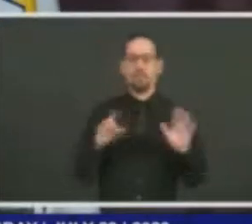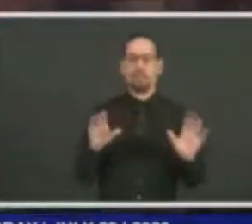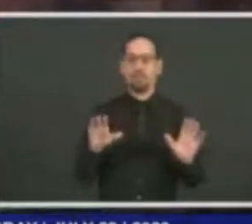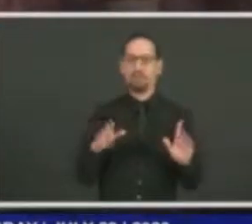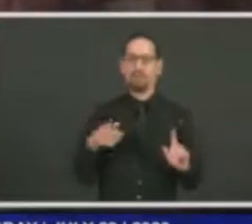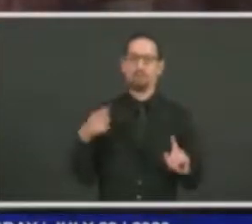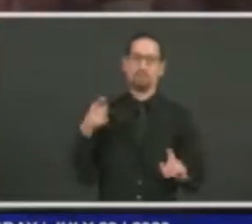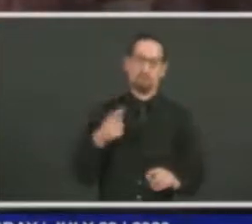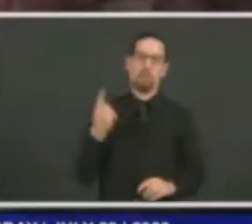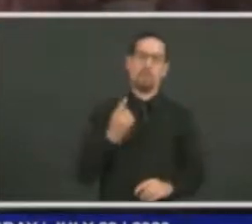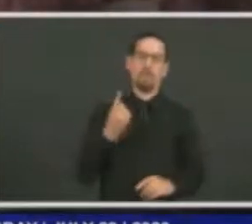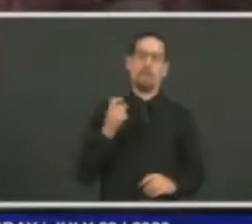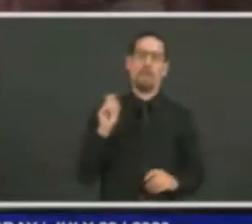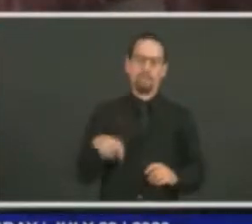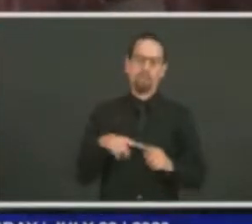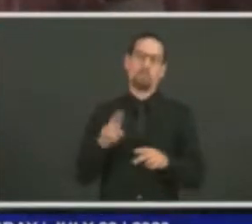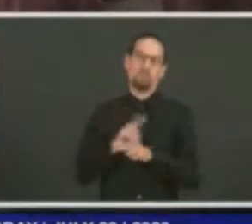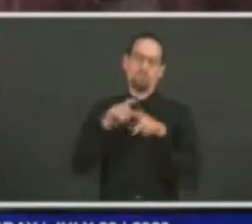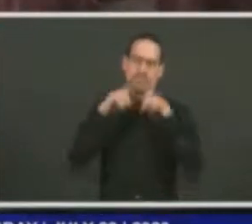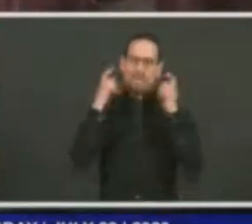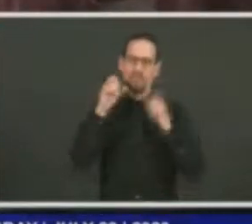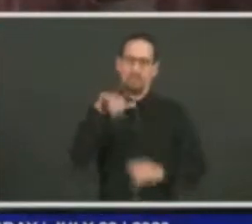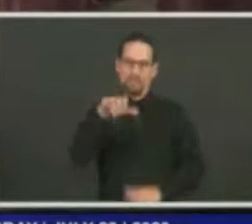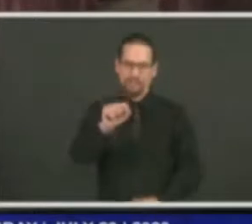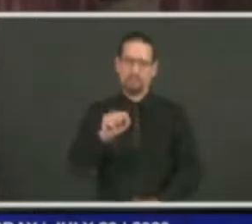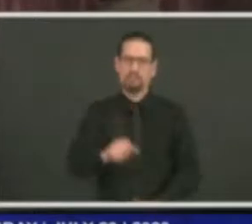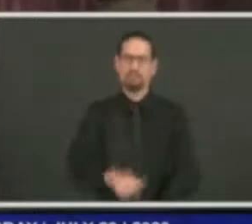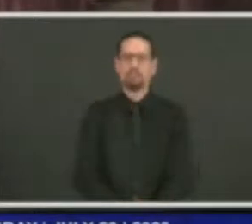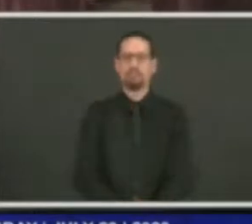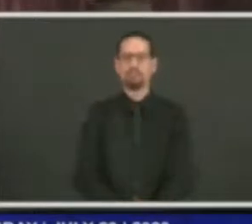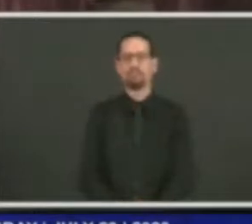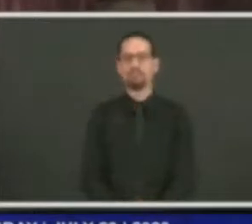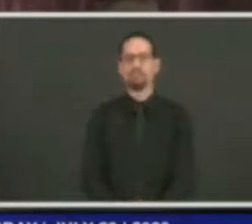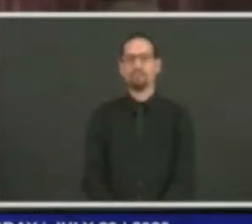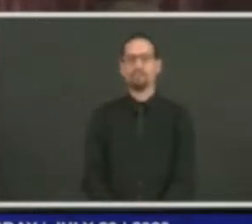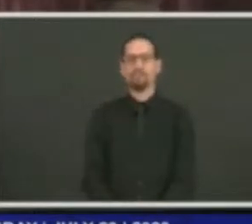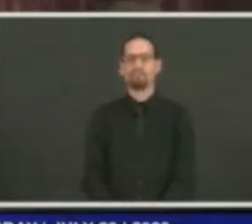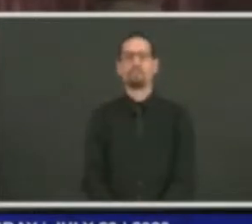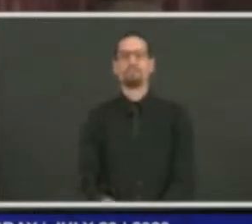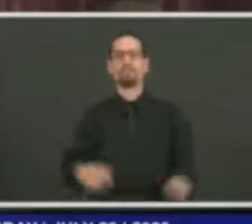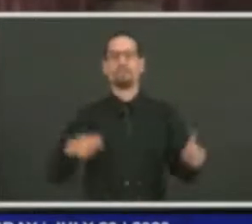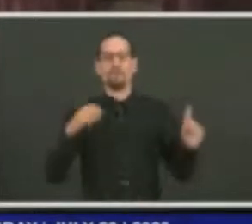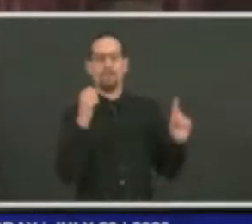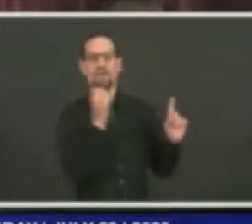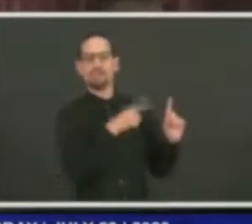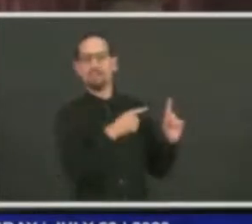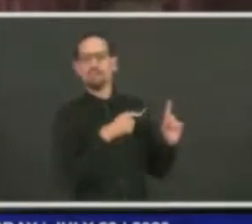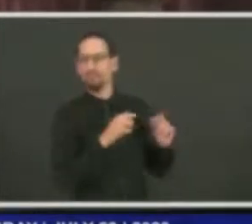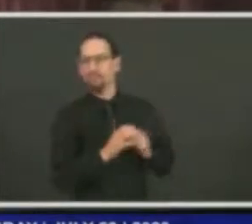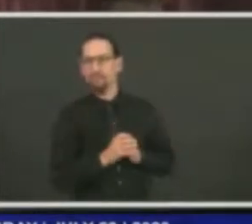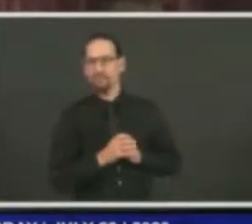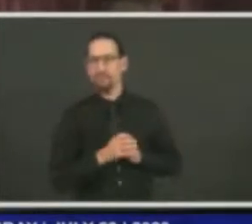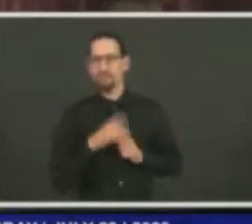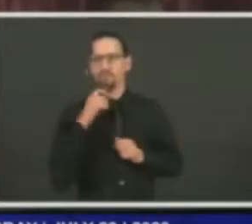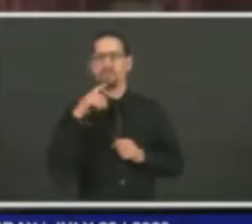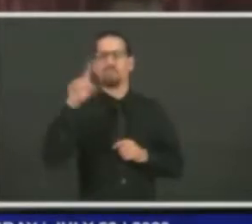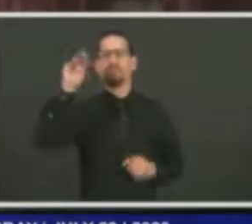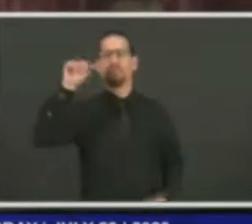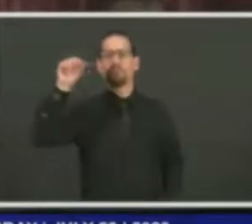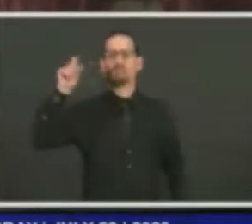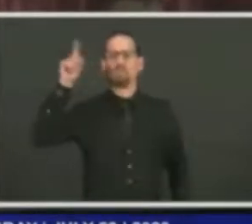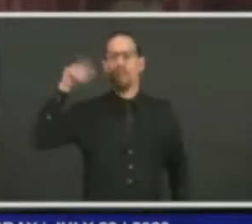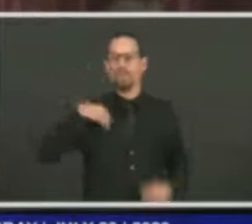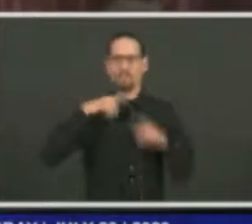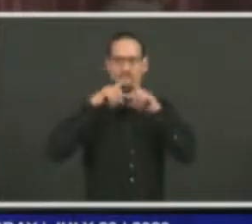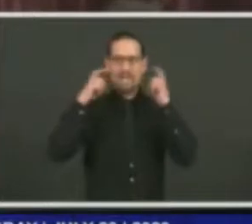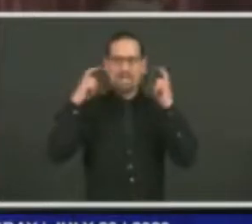be masked. Bouncing off that question, Massachusetts has mask breaks, designated breaks during the day, or